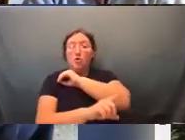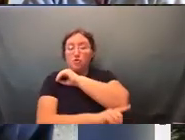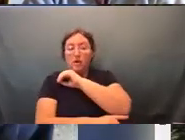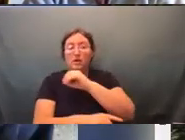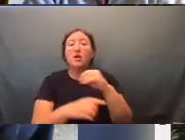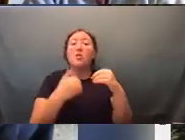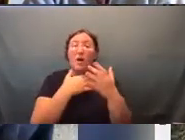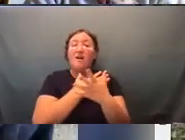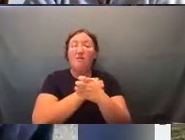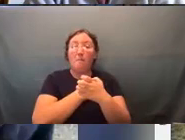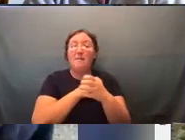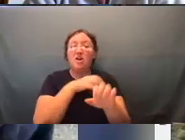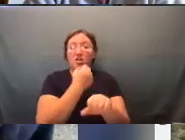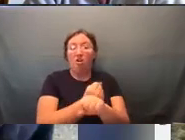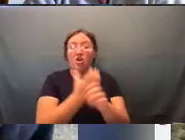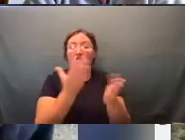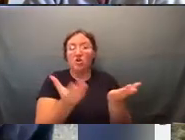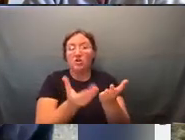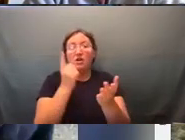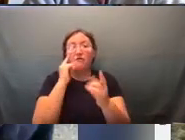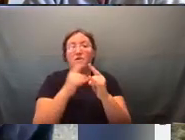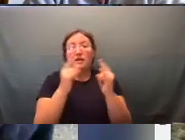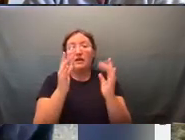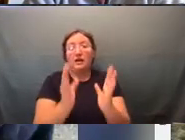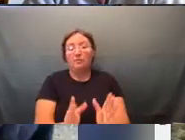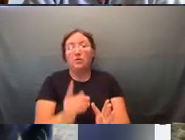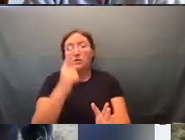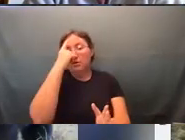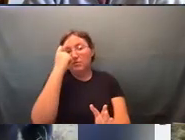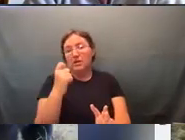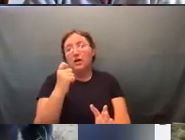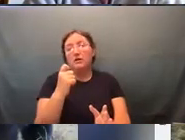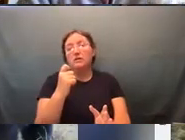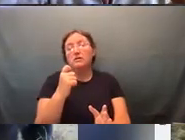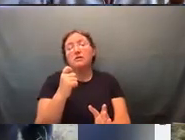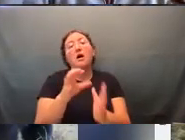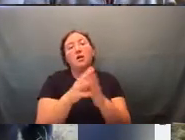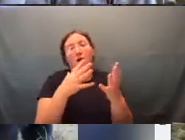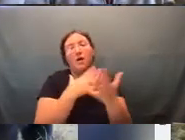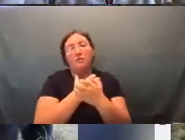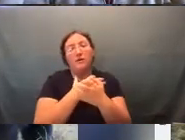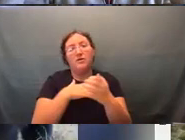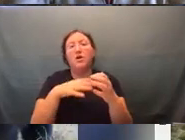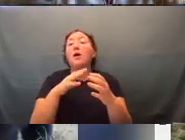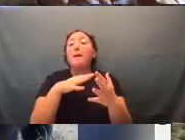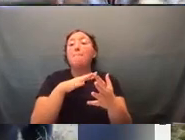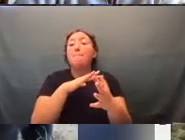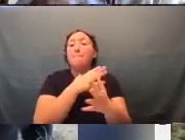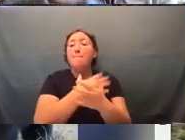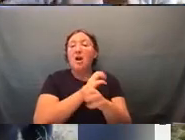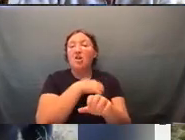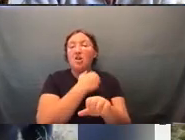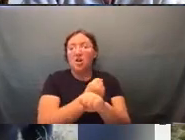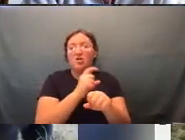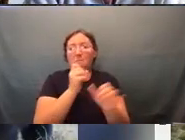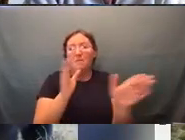bear lockers here for the campers because there's a lot of bears in this area. And bear lockers are like a metal box that you can throw